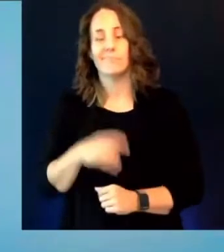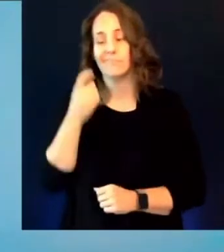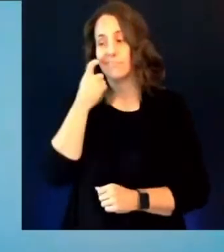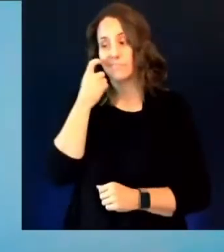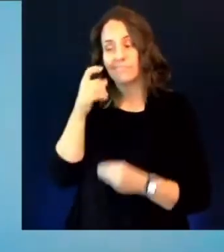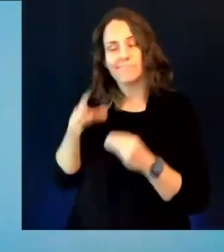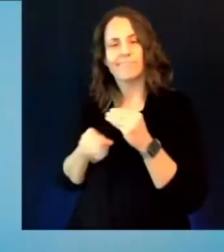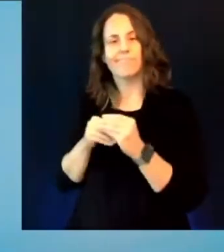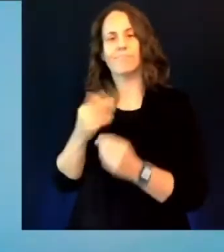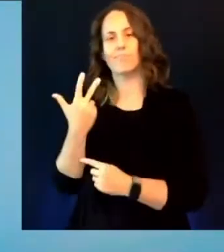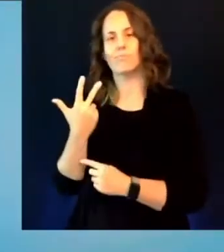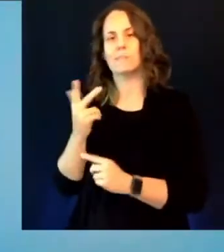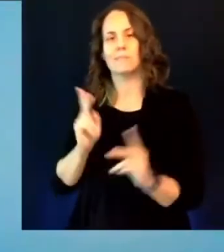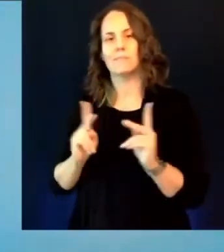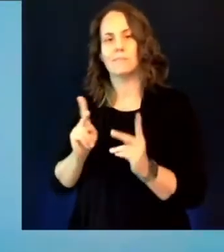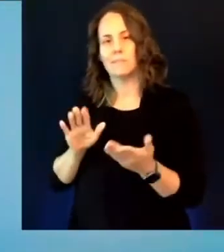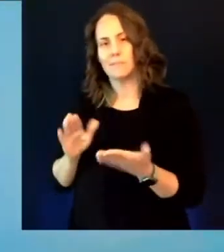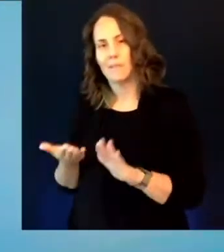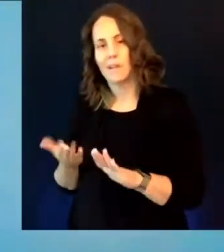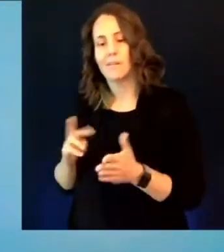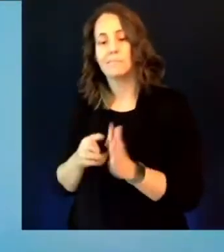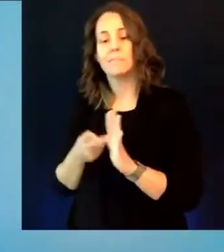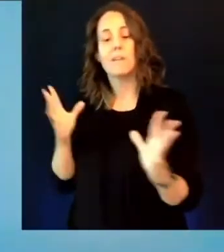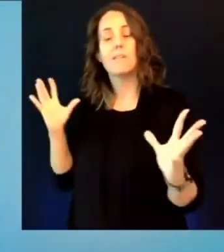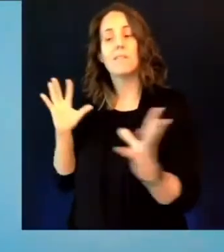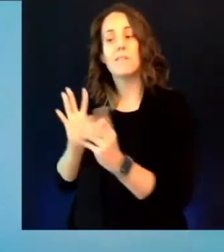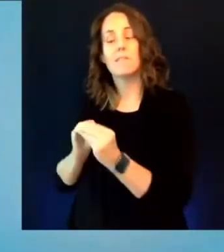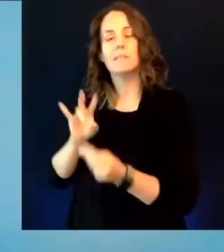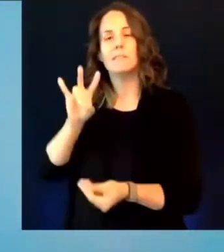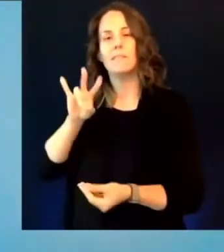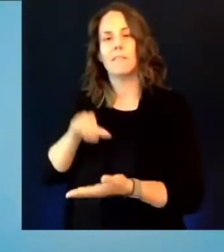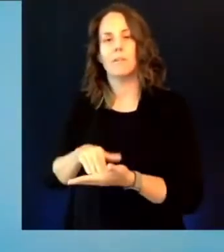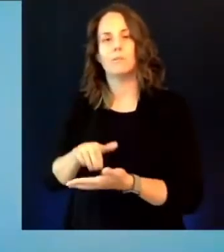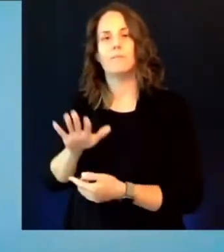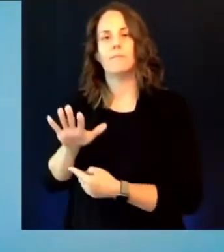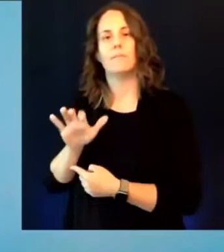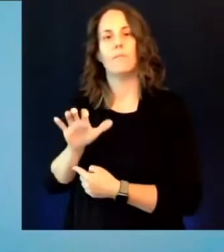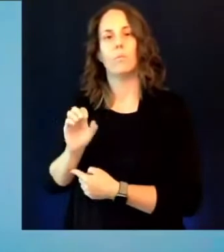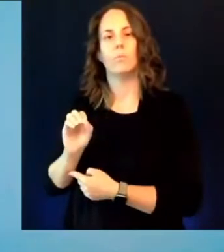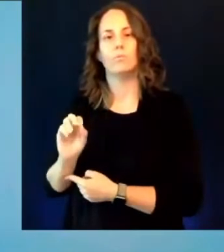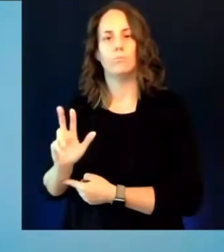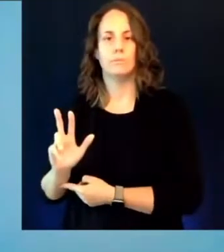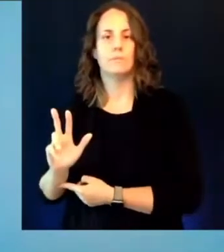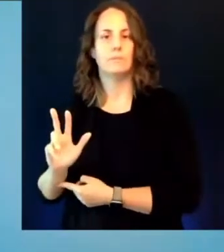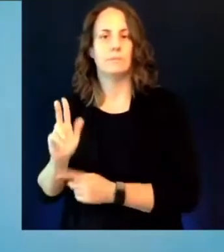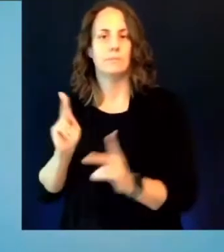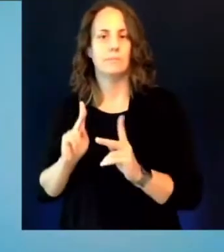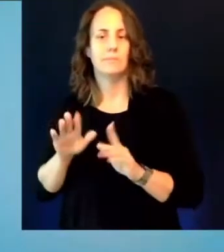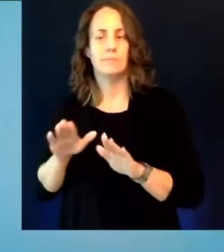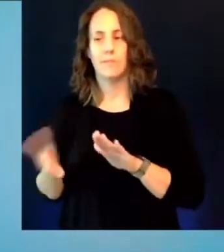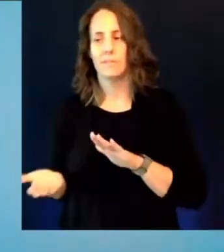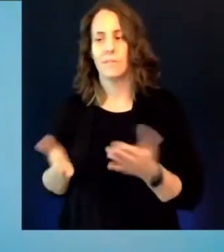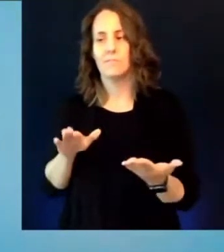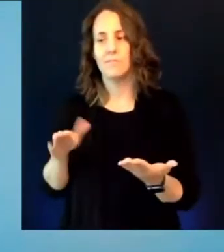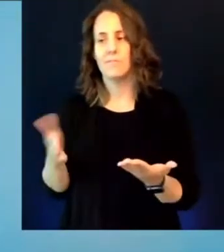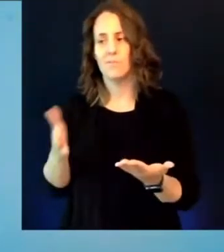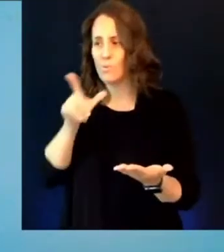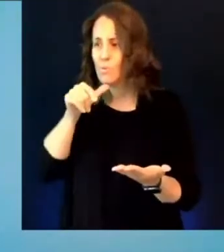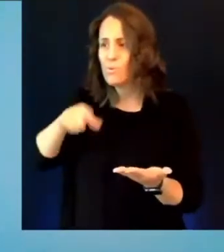7,503. Our thoughts are with the families and friends who have lost a loved one from this deadly virus over the past 16 months.